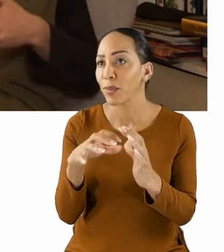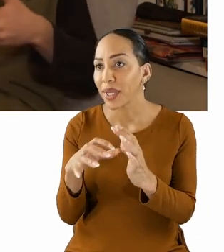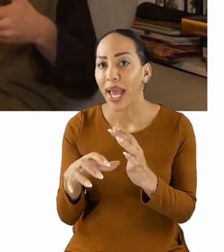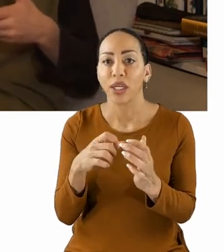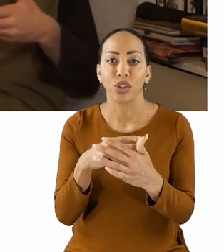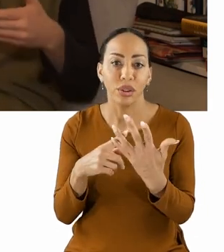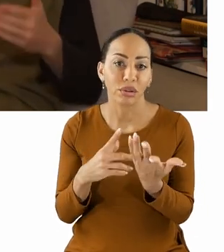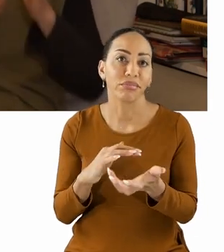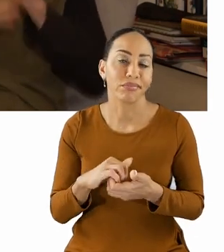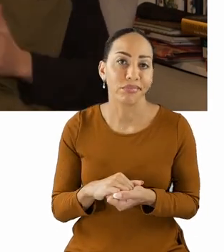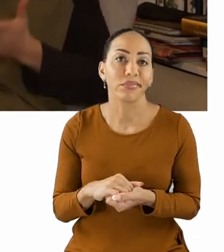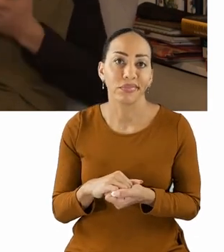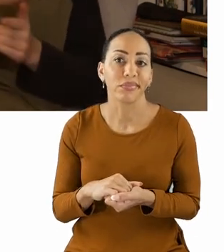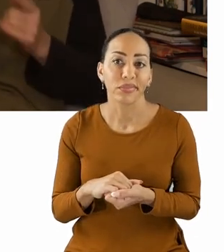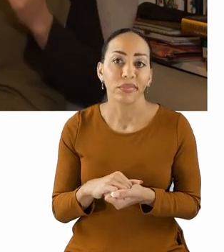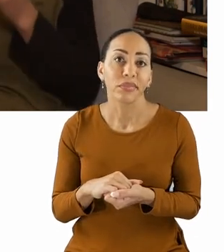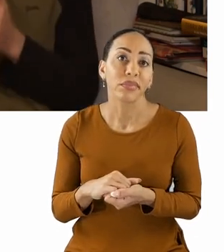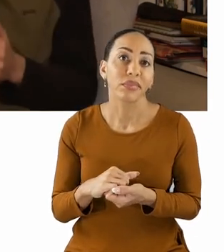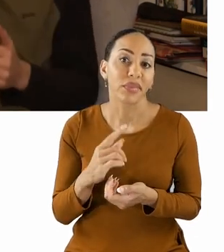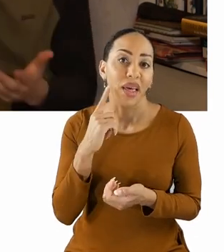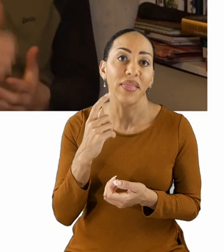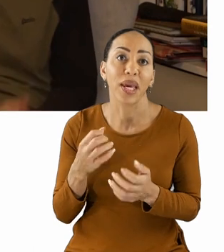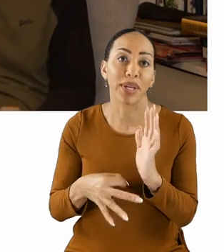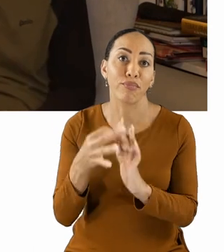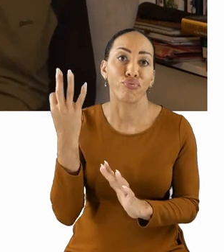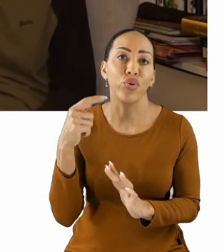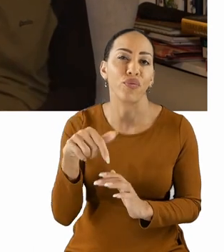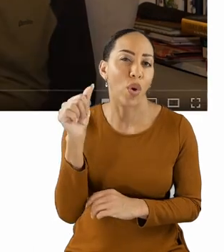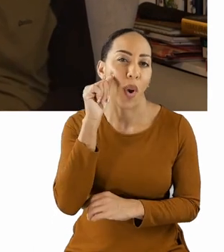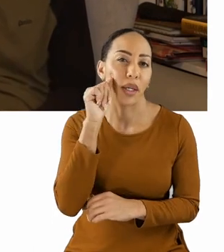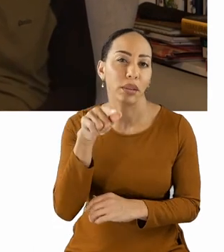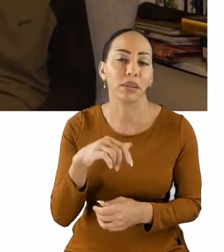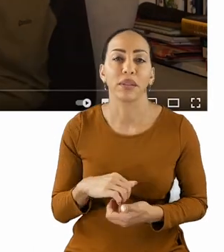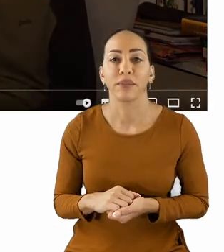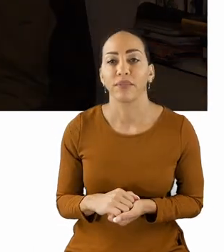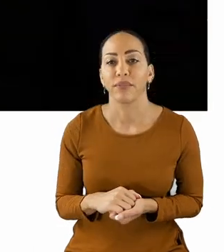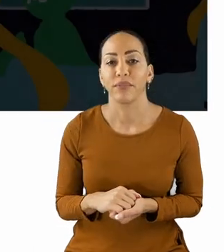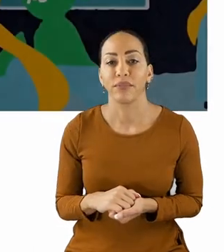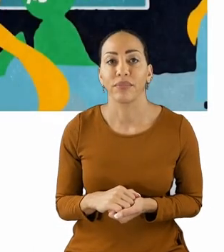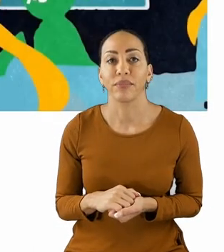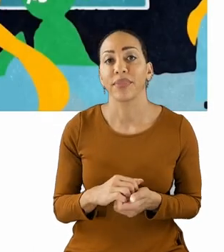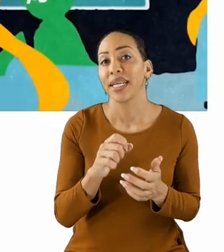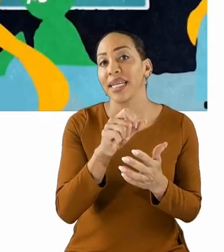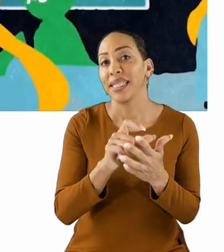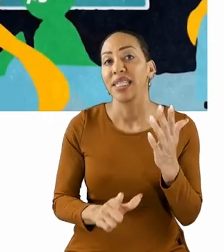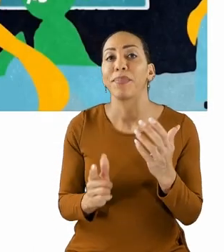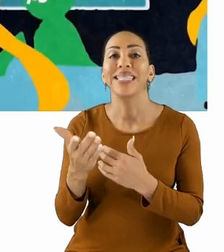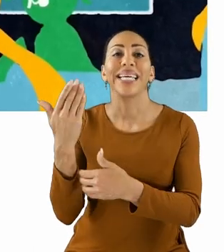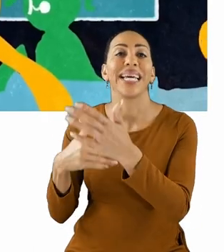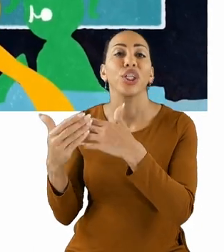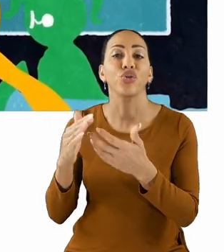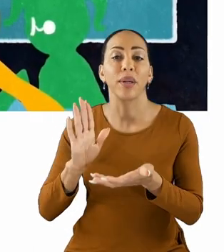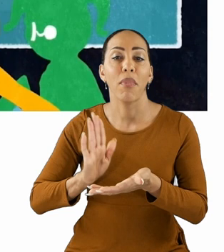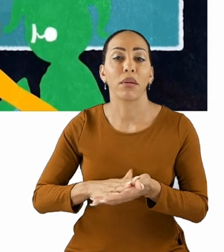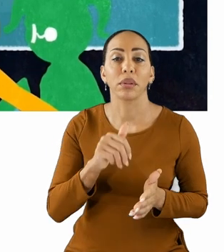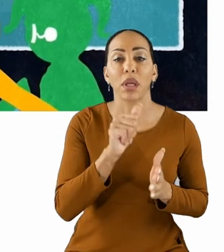communication, how to adapt to a deaf person. So I think it would improve that greater awareness. Disability History Month runs